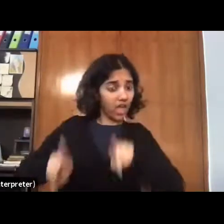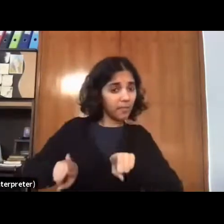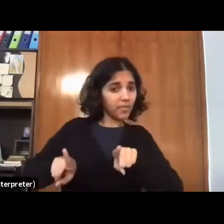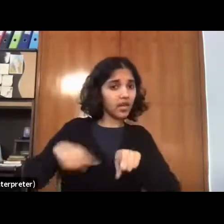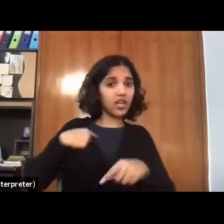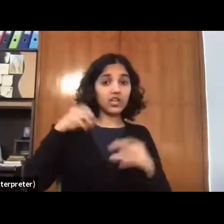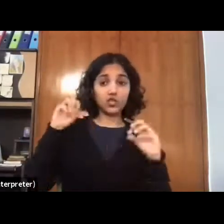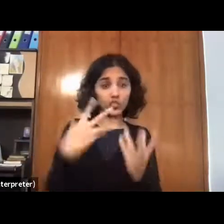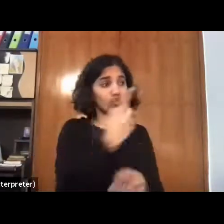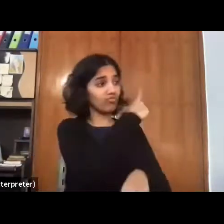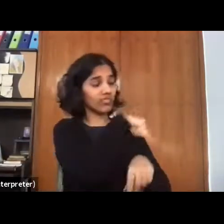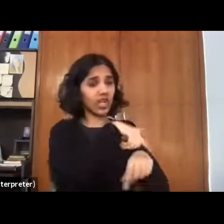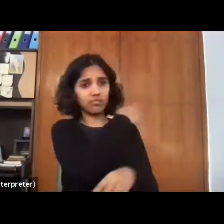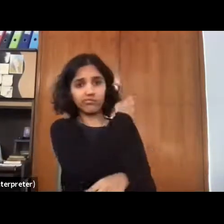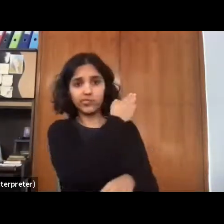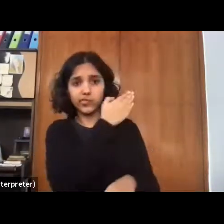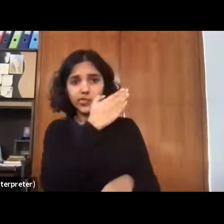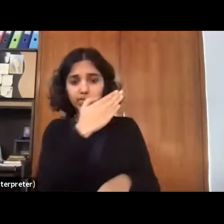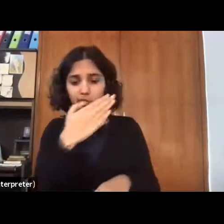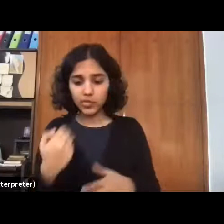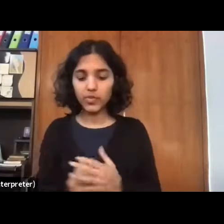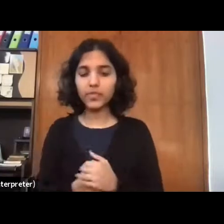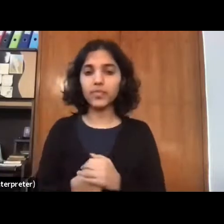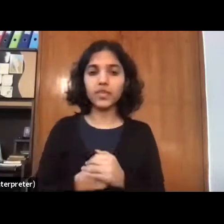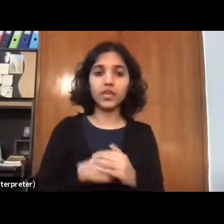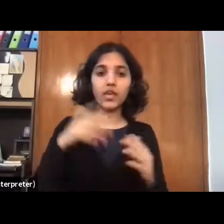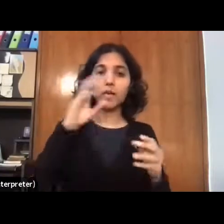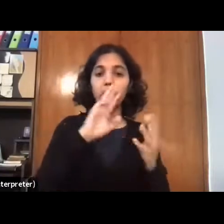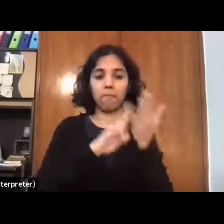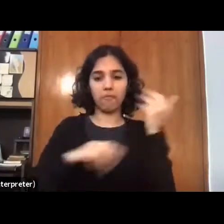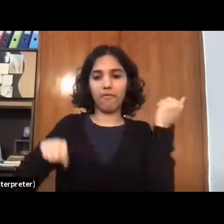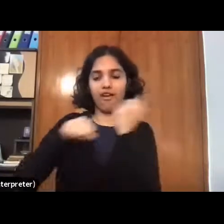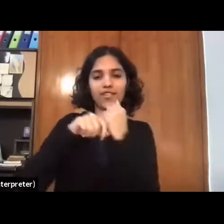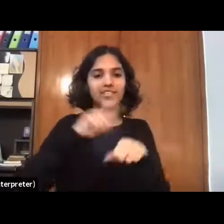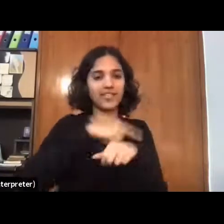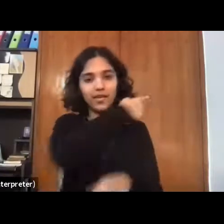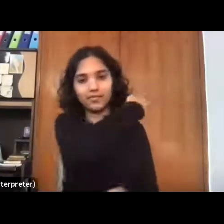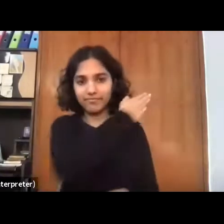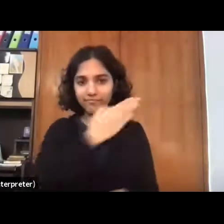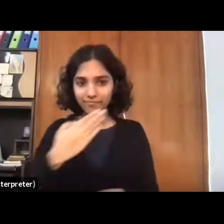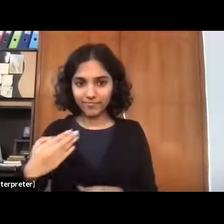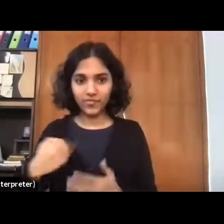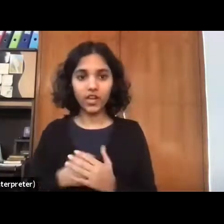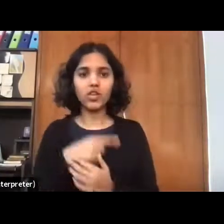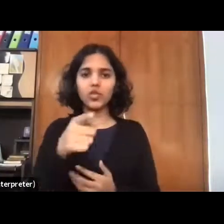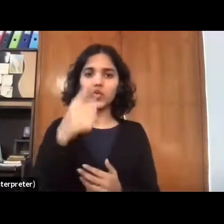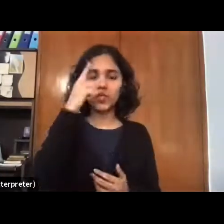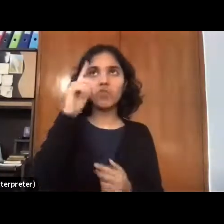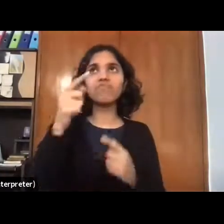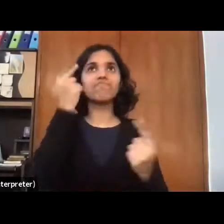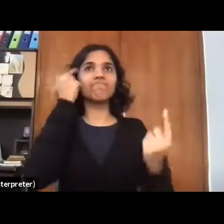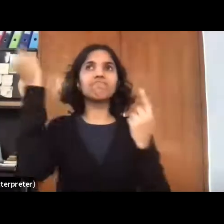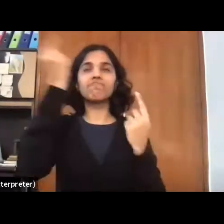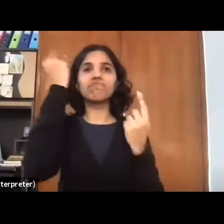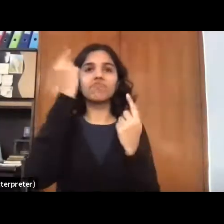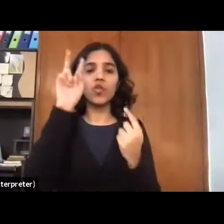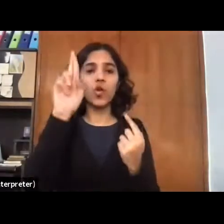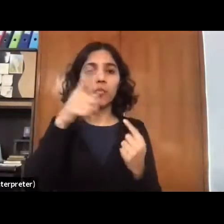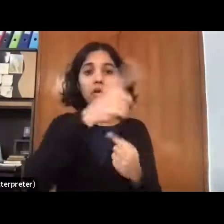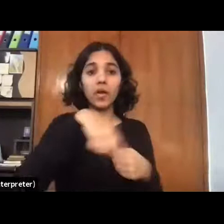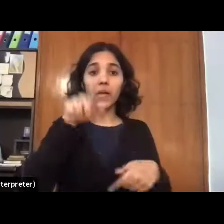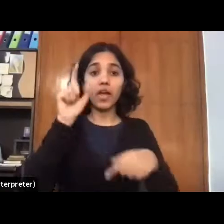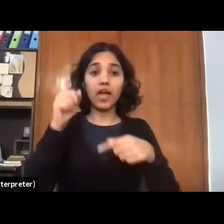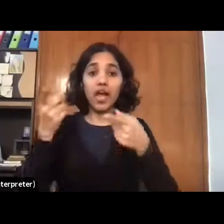started off in early March. as you can imagine, most of the